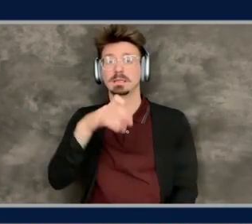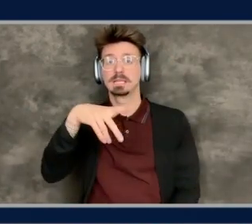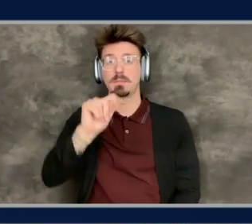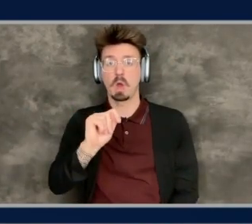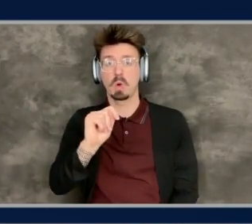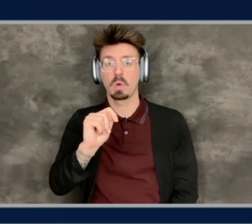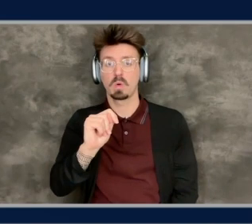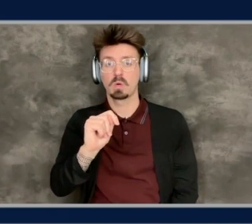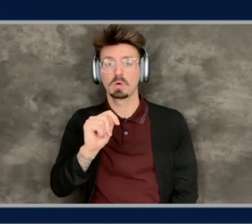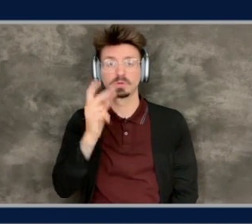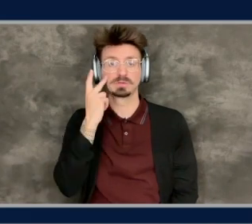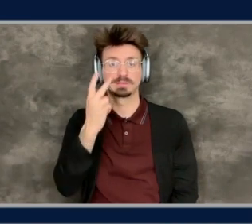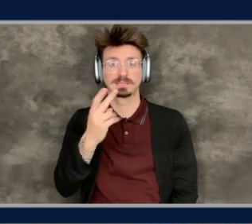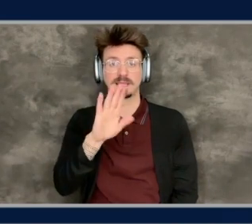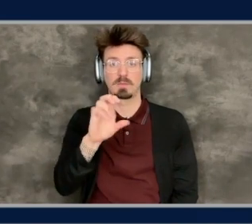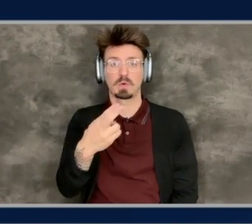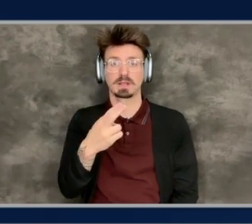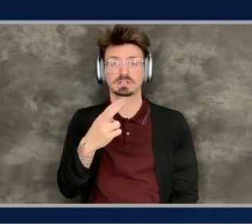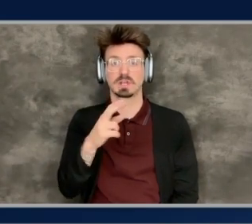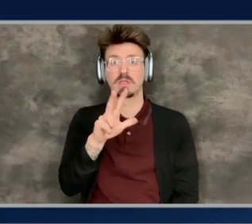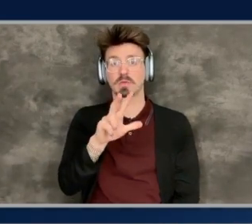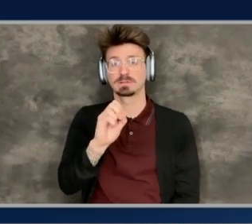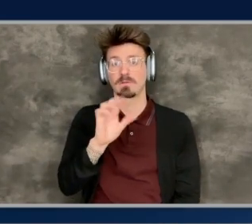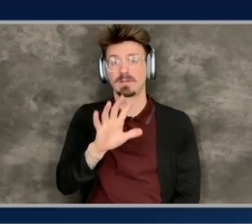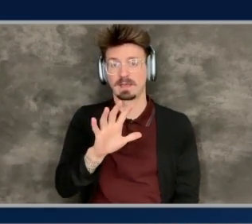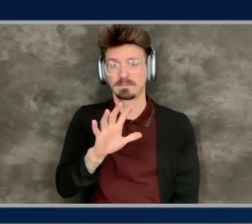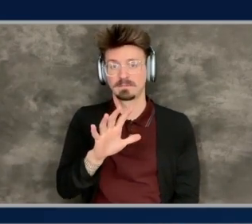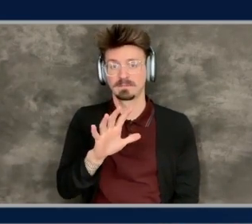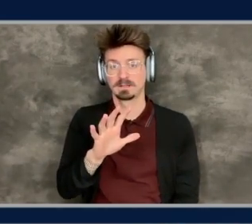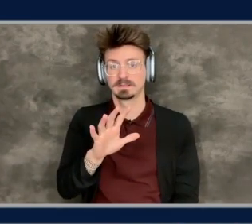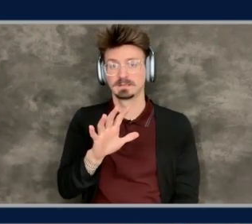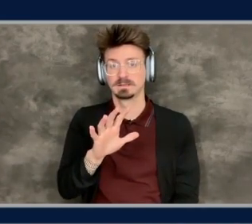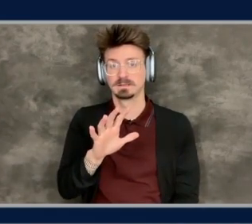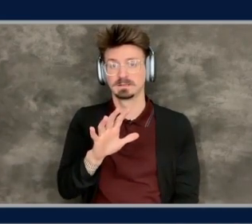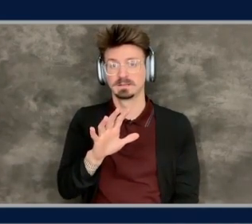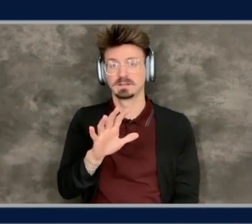D05, and you can see what commit happened in here.